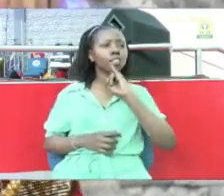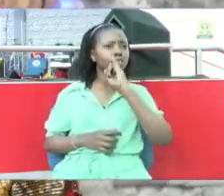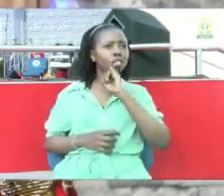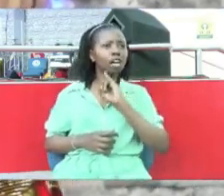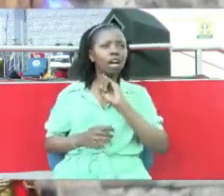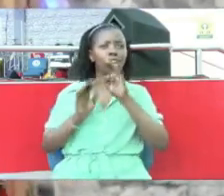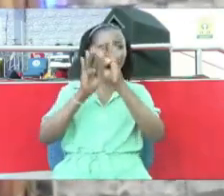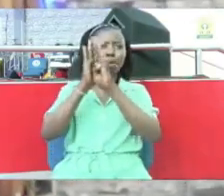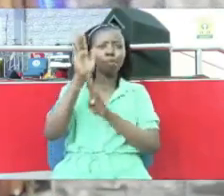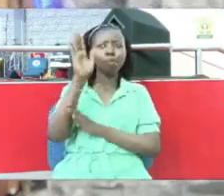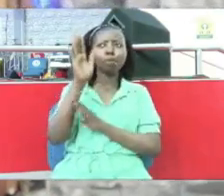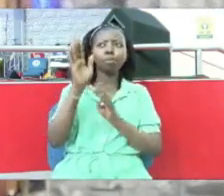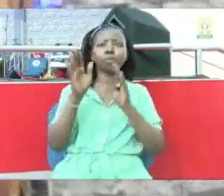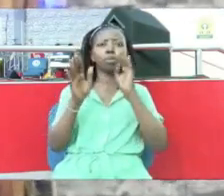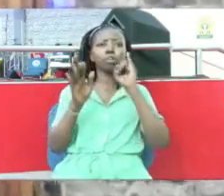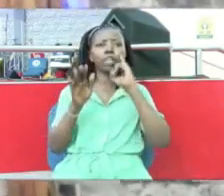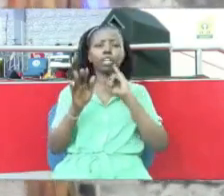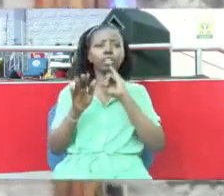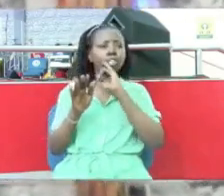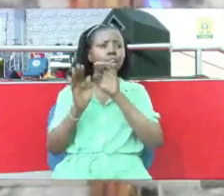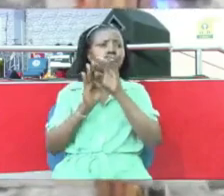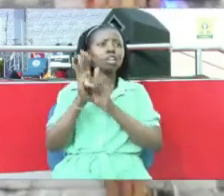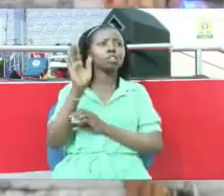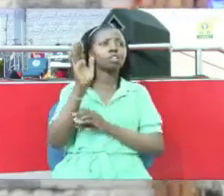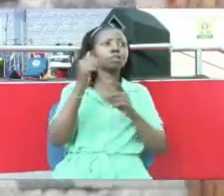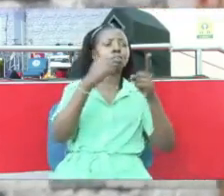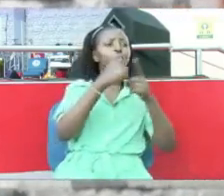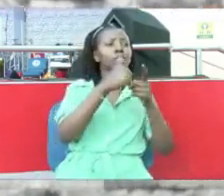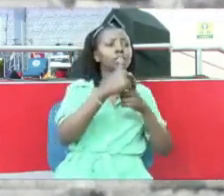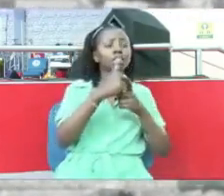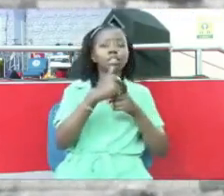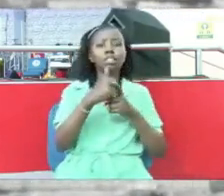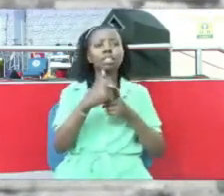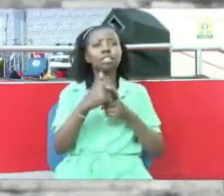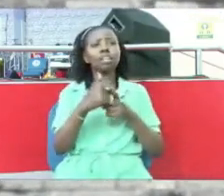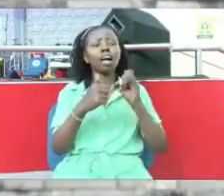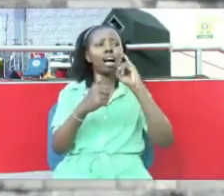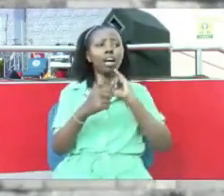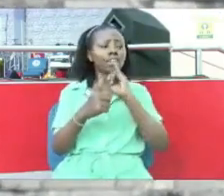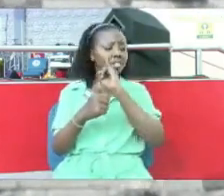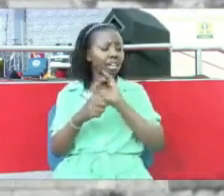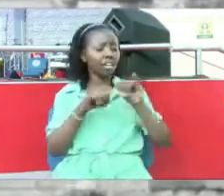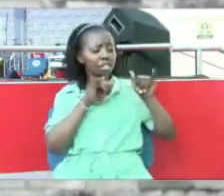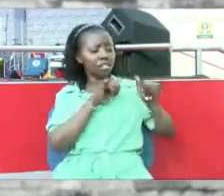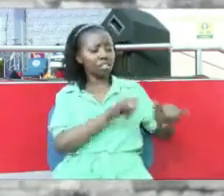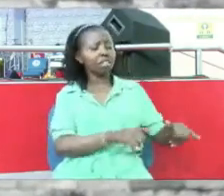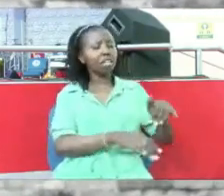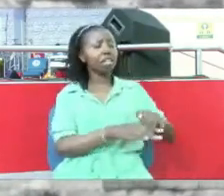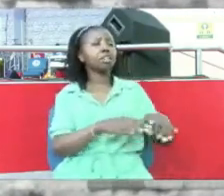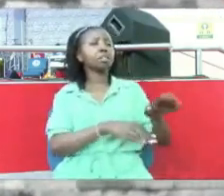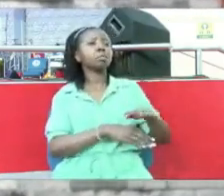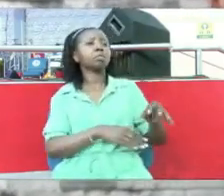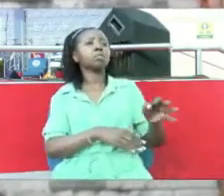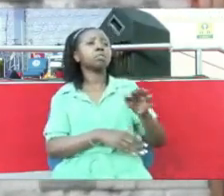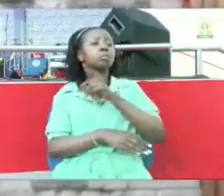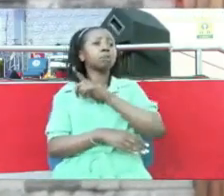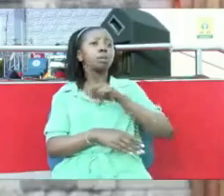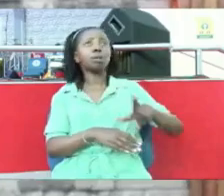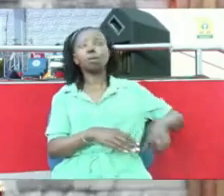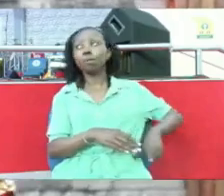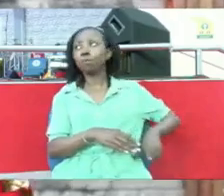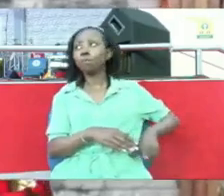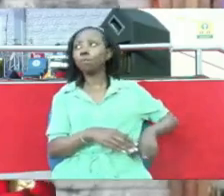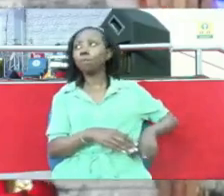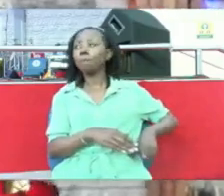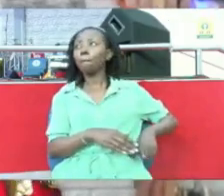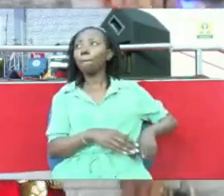of Isaiah chapter 6 from verse 1 to 5, he lingered in the presence of God. Isaiah aliweza kudumu kwenye na uwepo wa